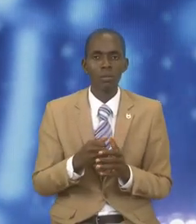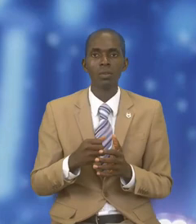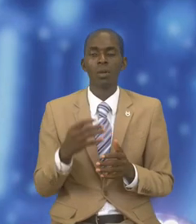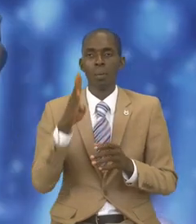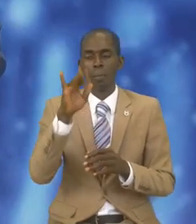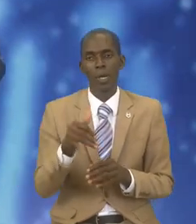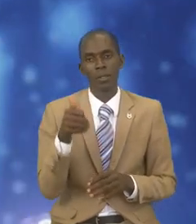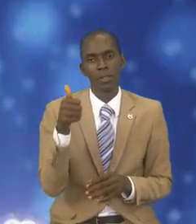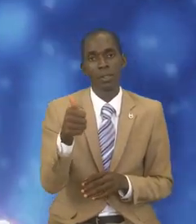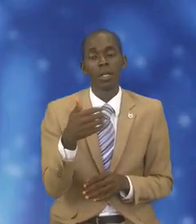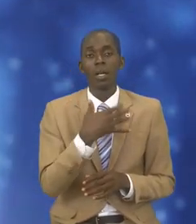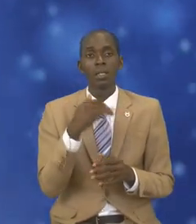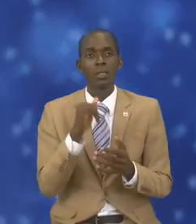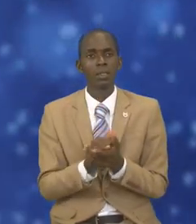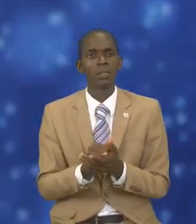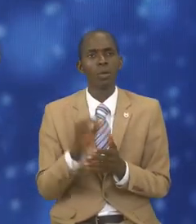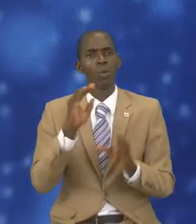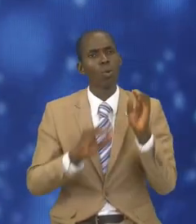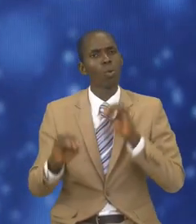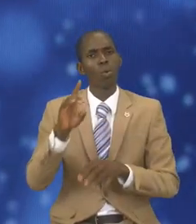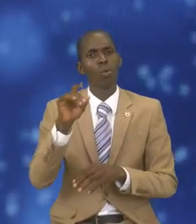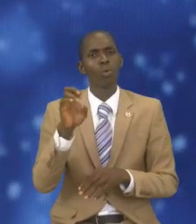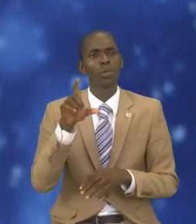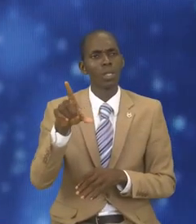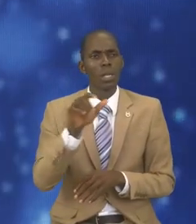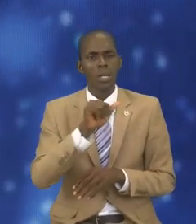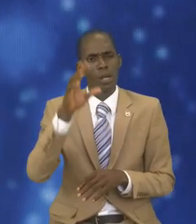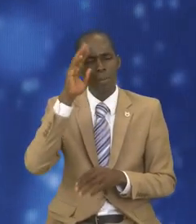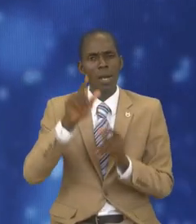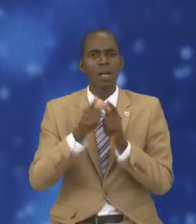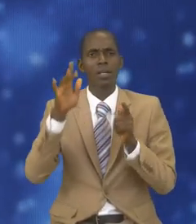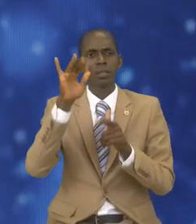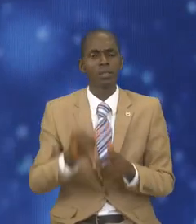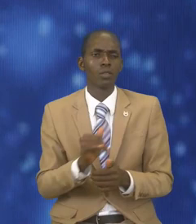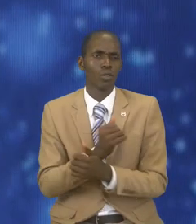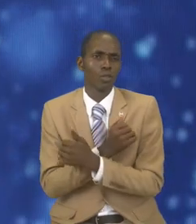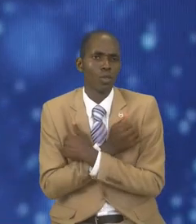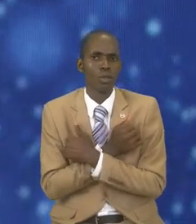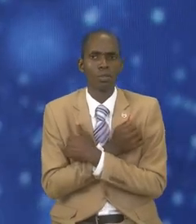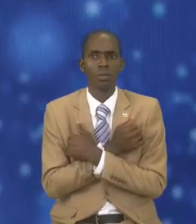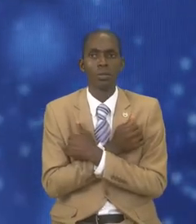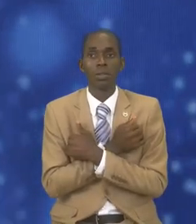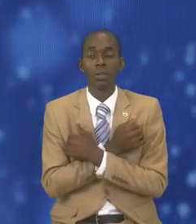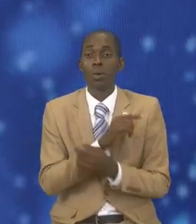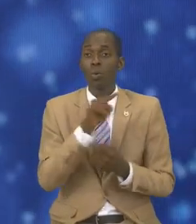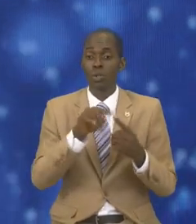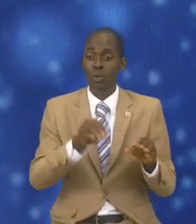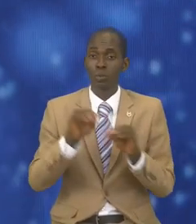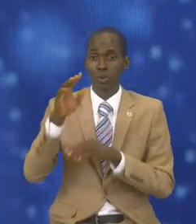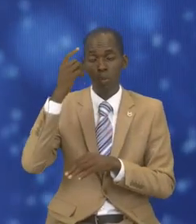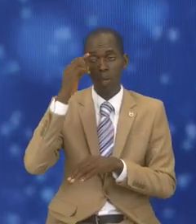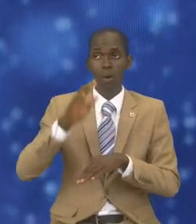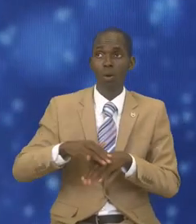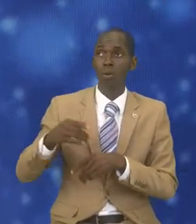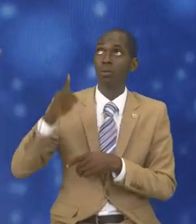yourself. And he said unto me, O Daniel, a man greatly beloved, when you set your mind on God, your heart on God,